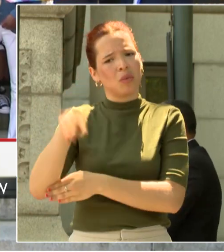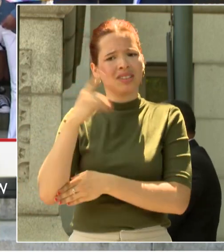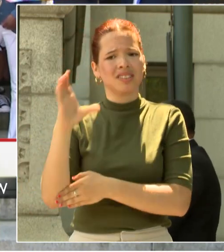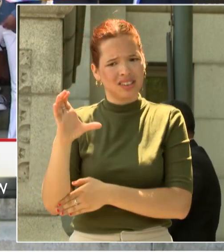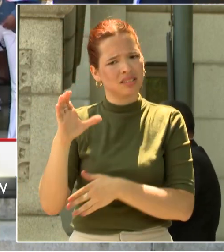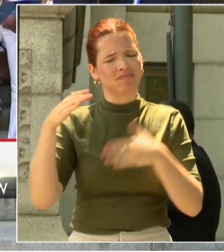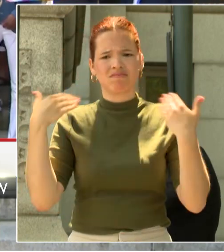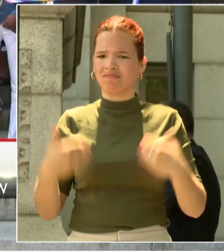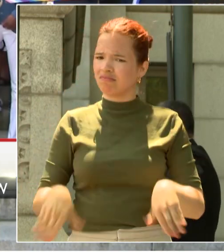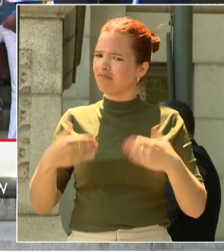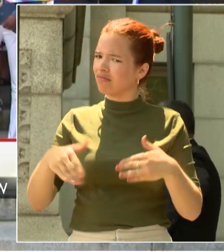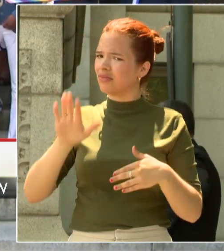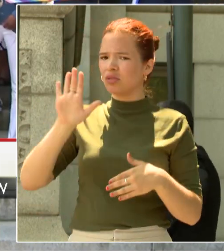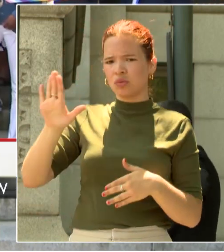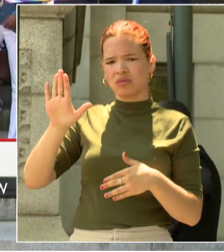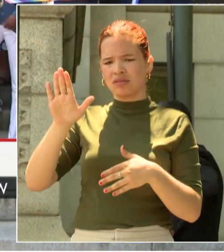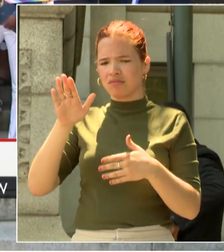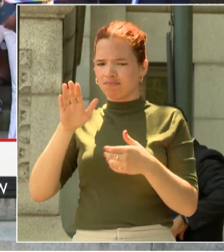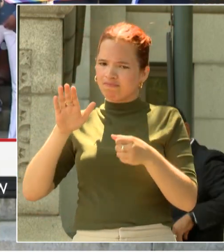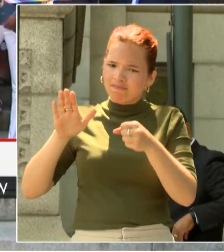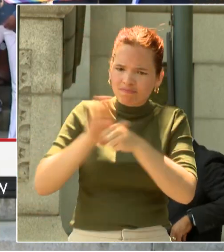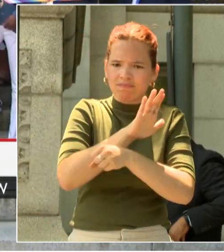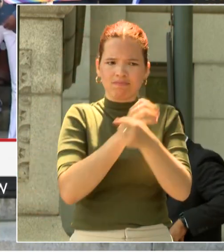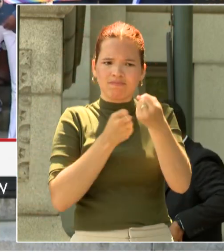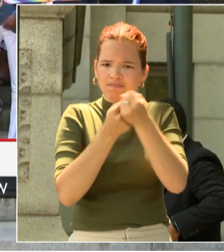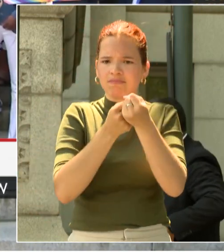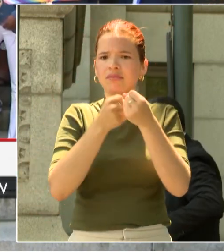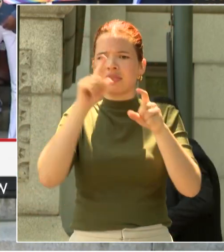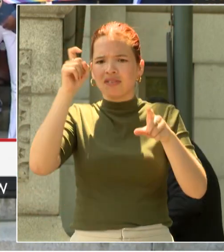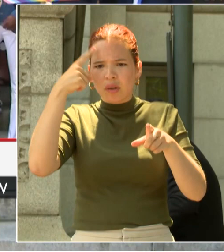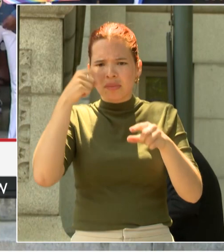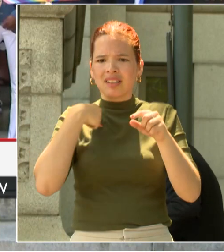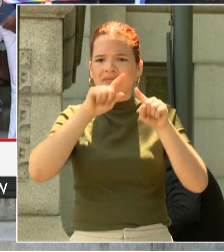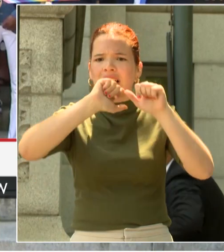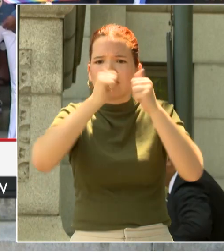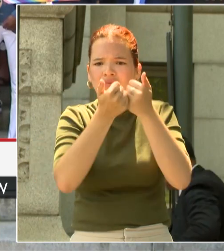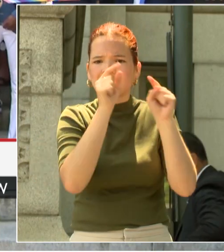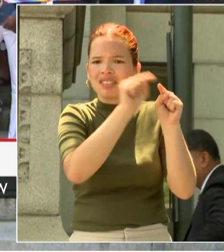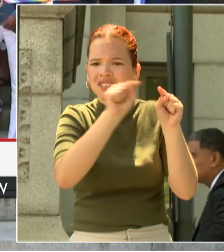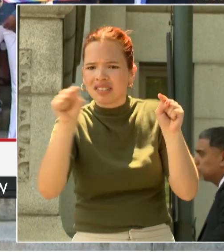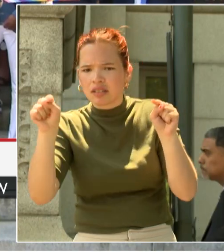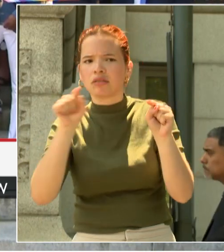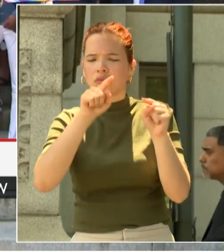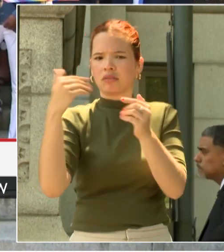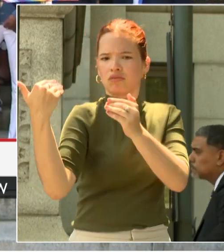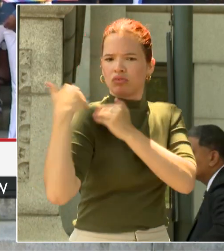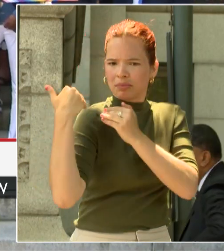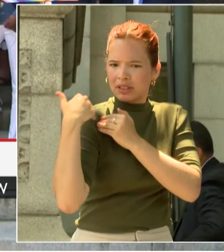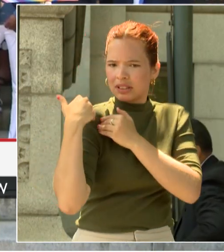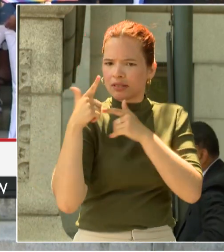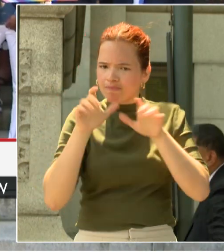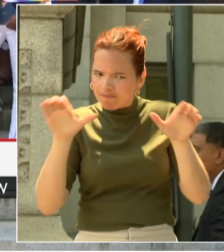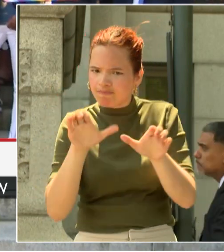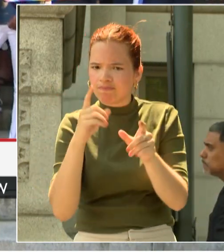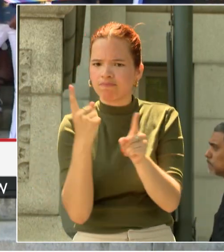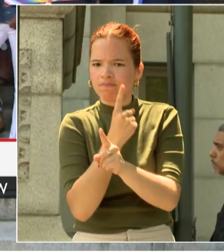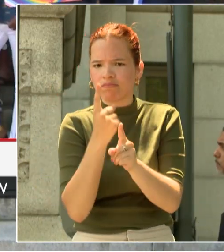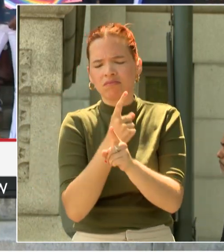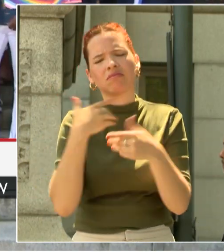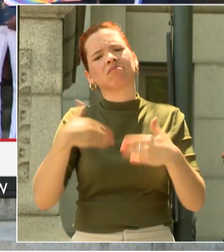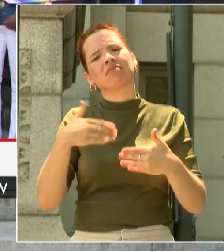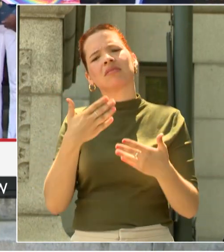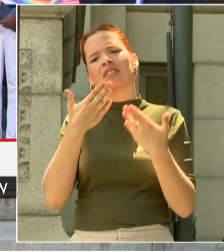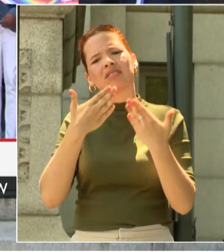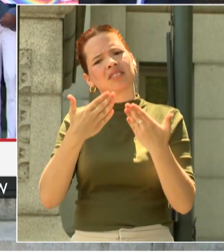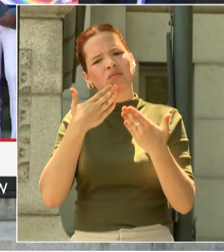of government approach. It is everyone's responsibility. I am proud today to celebrate